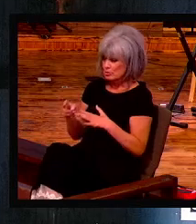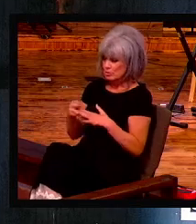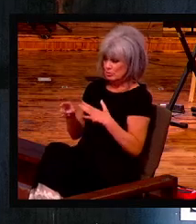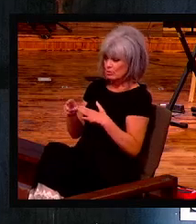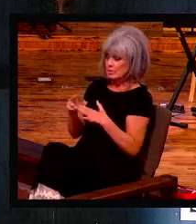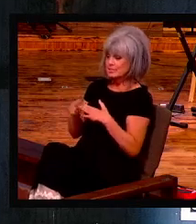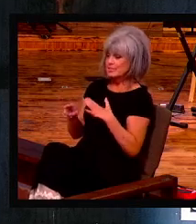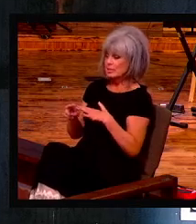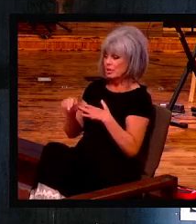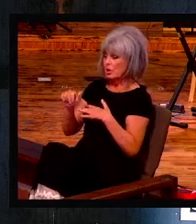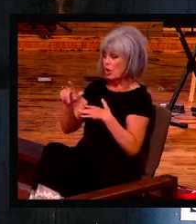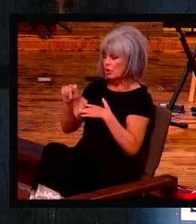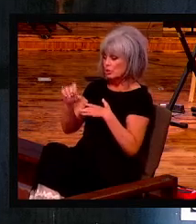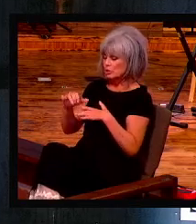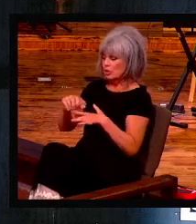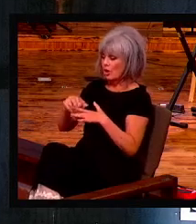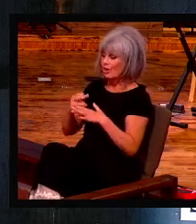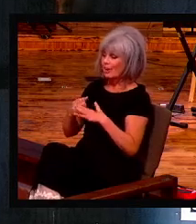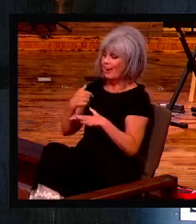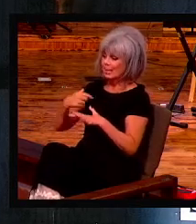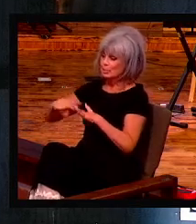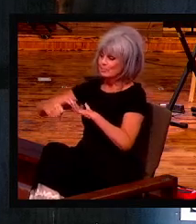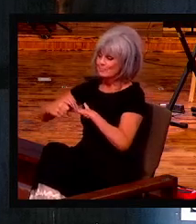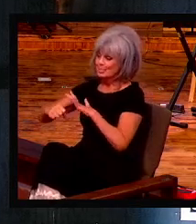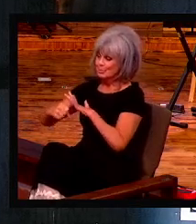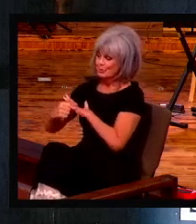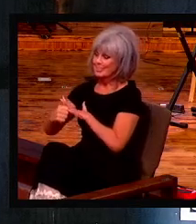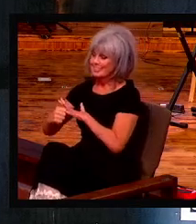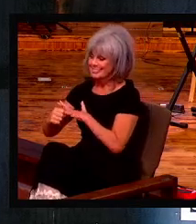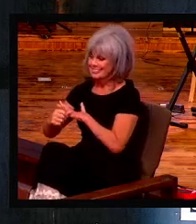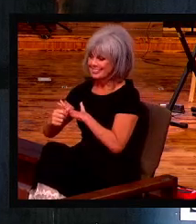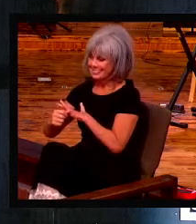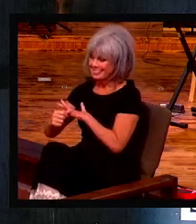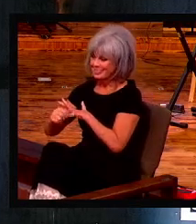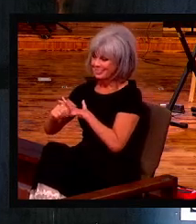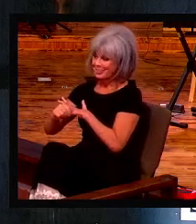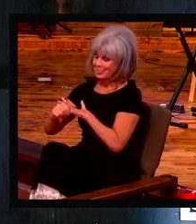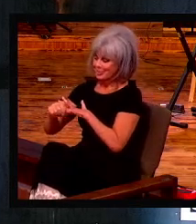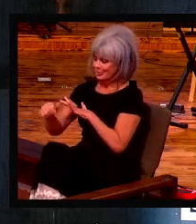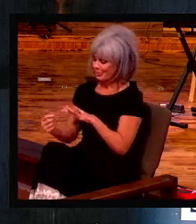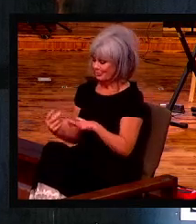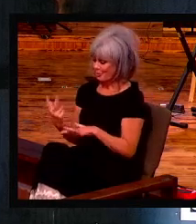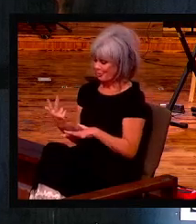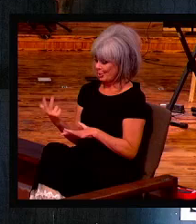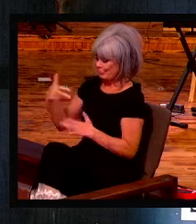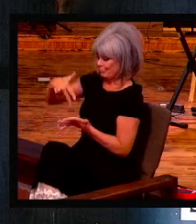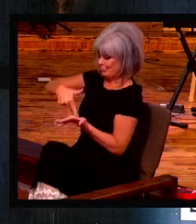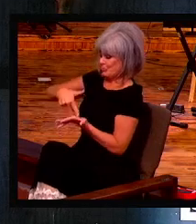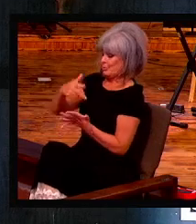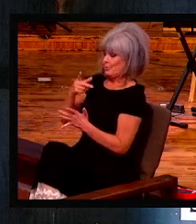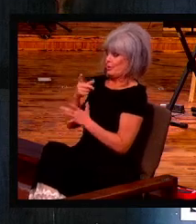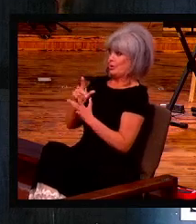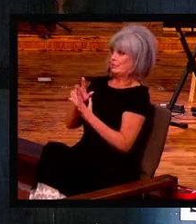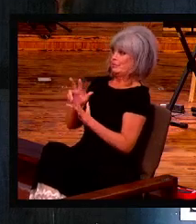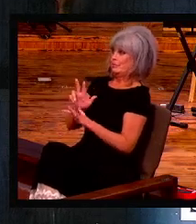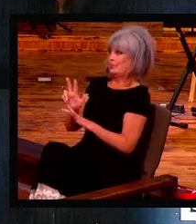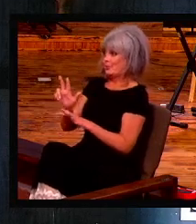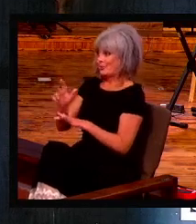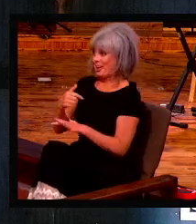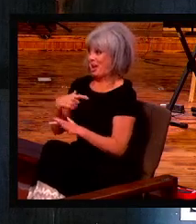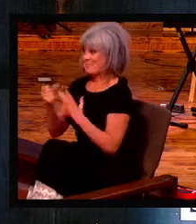I squeezed just tight enough where they couldn't wiggle out. And I stood all three of us up, and we all walked forward, and I was like, we're getting saved today,